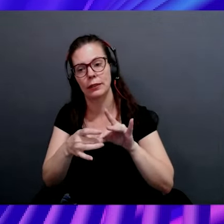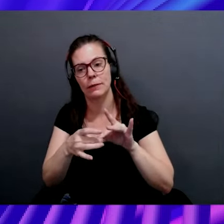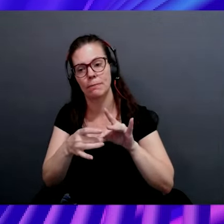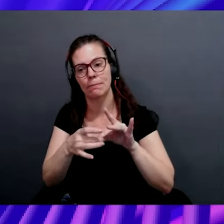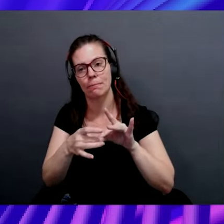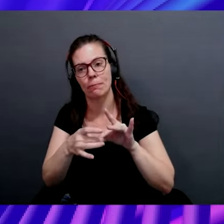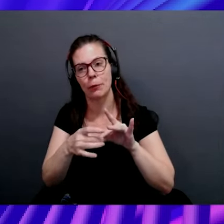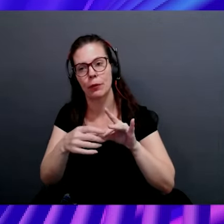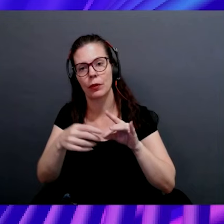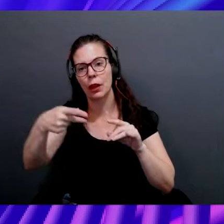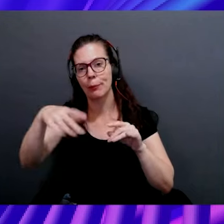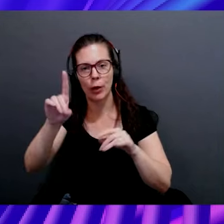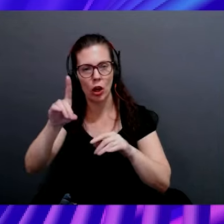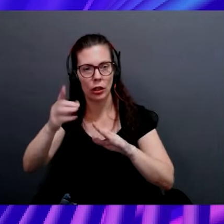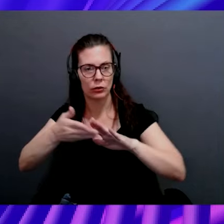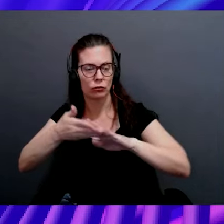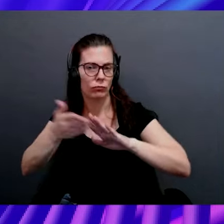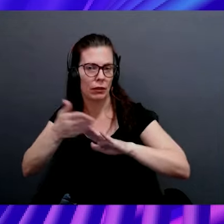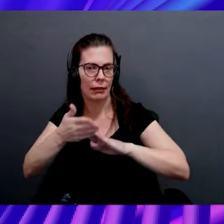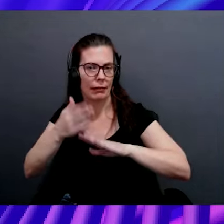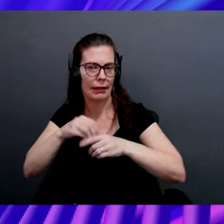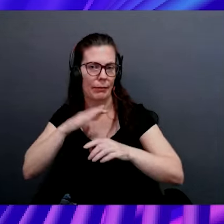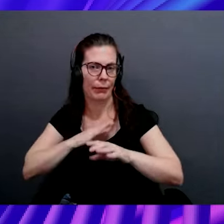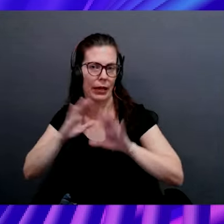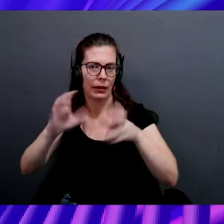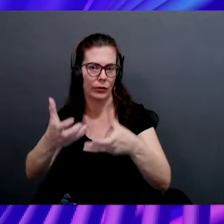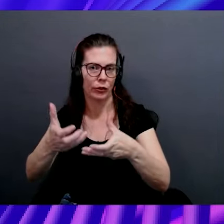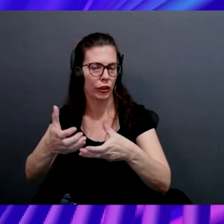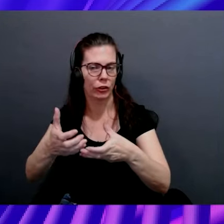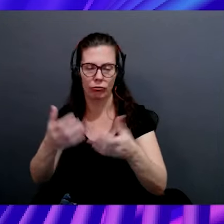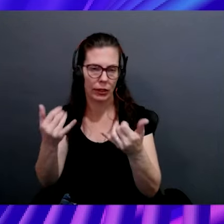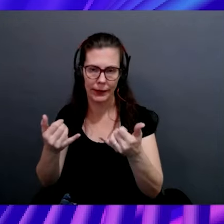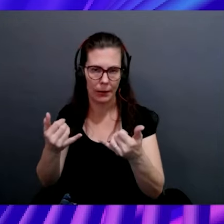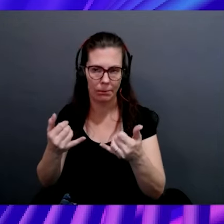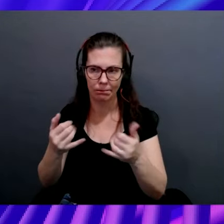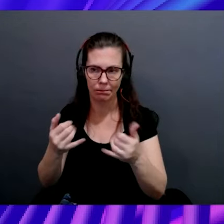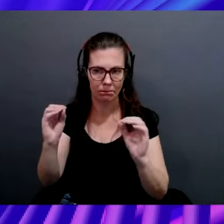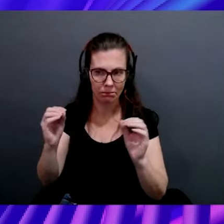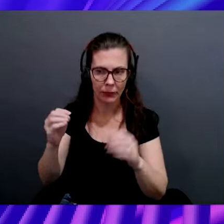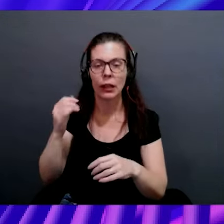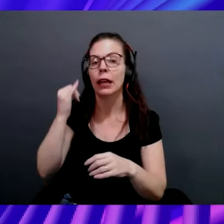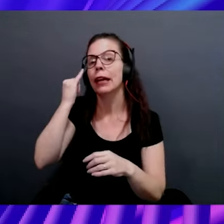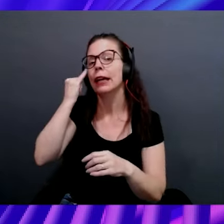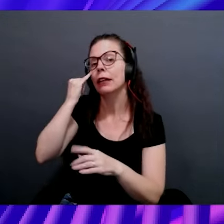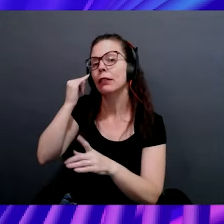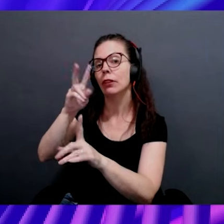pods running in my cluster at this time. If I apply